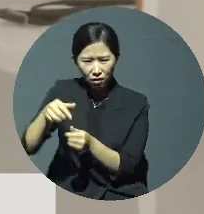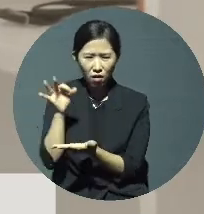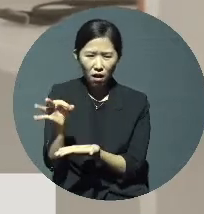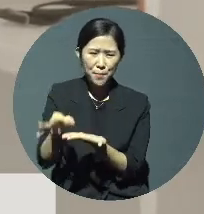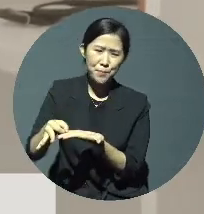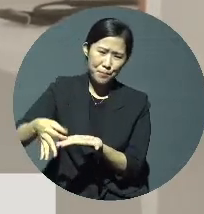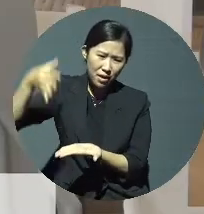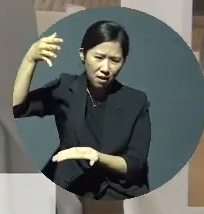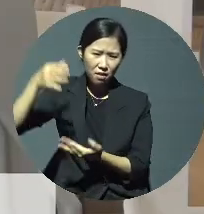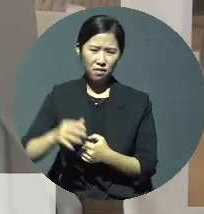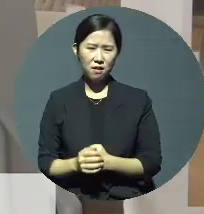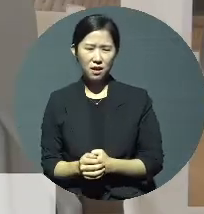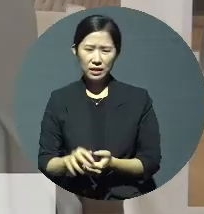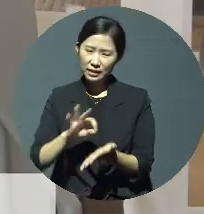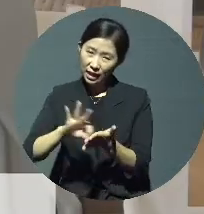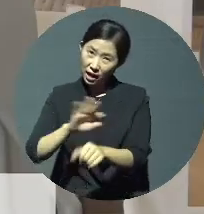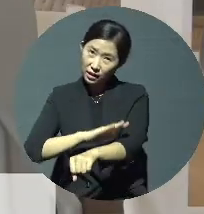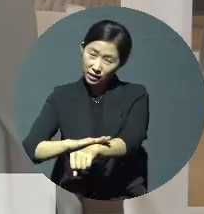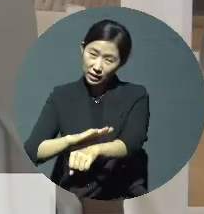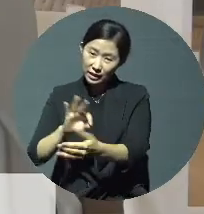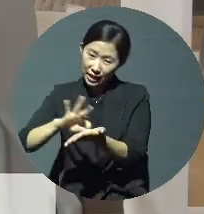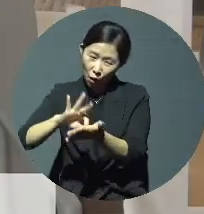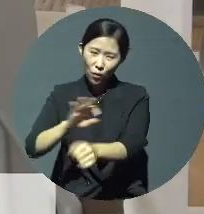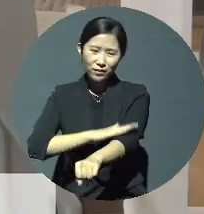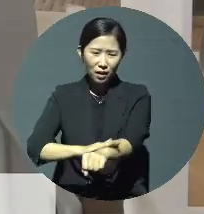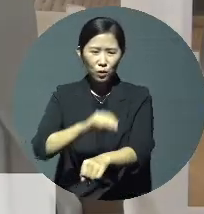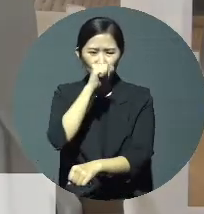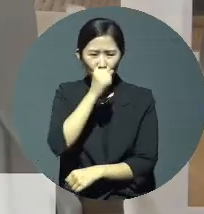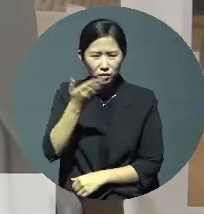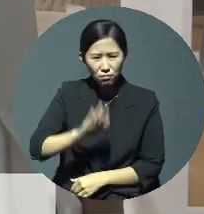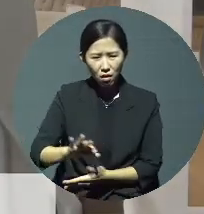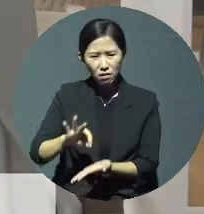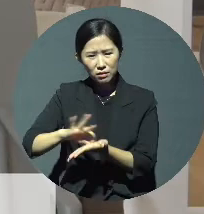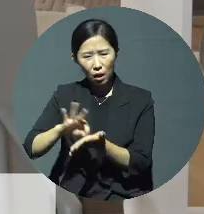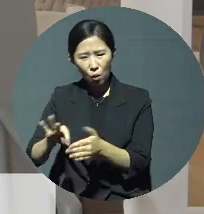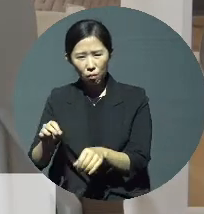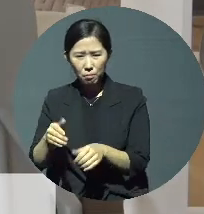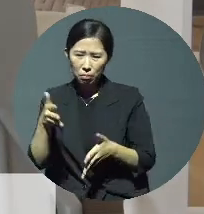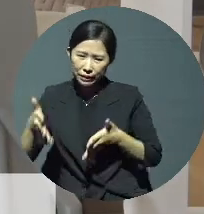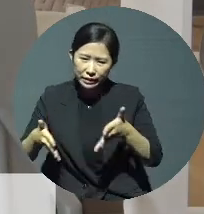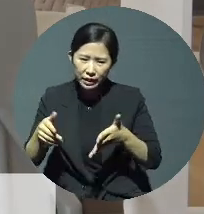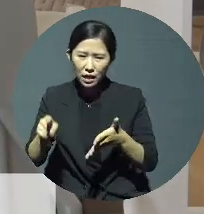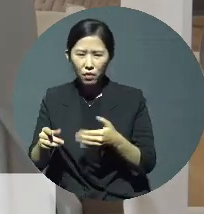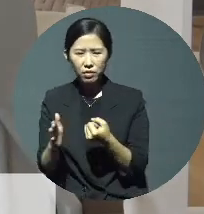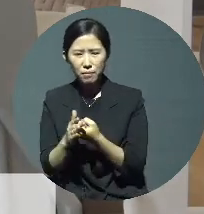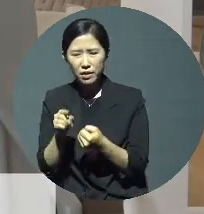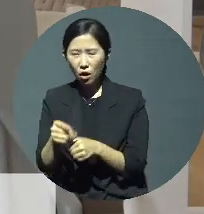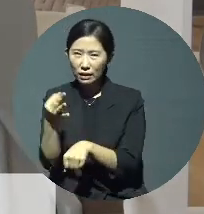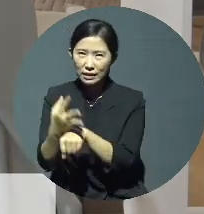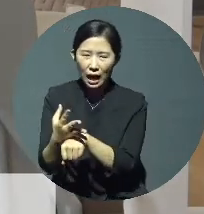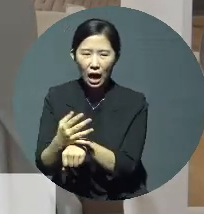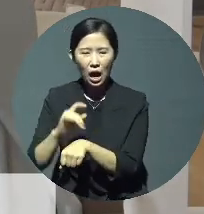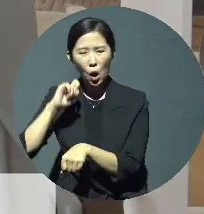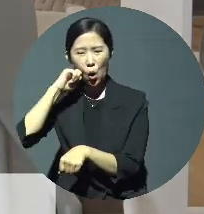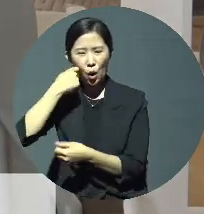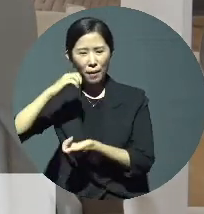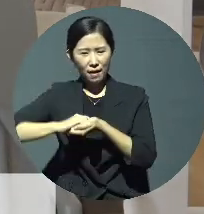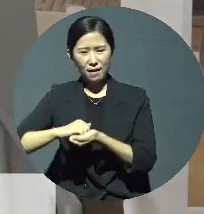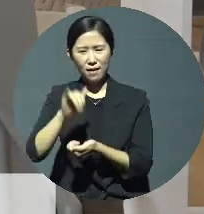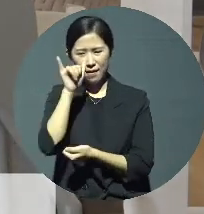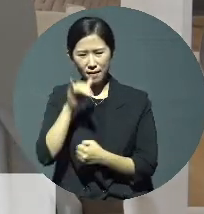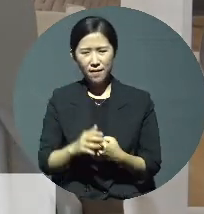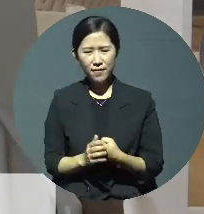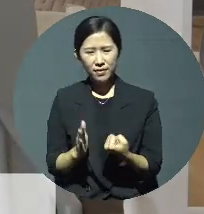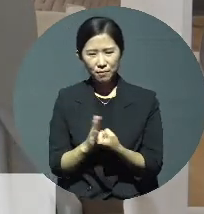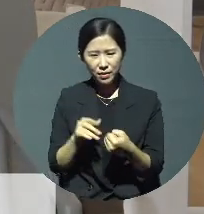use it really well. And it still is, there's question marks around durability and robustness over time. Having said that, it is a